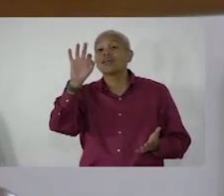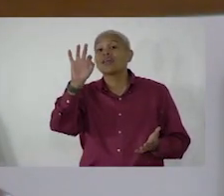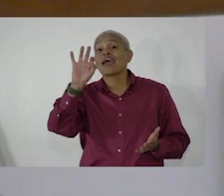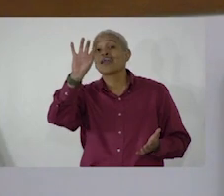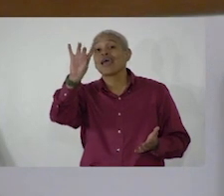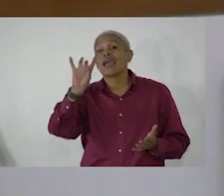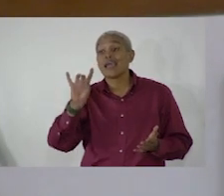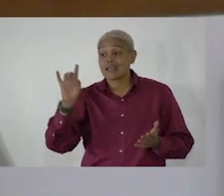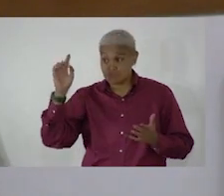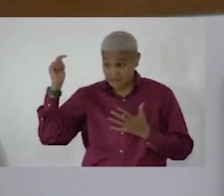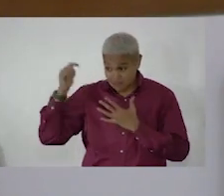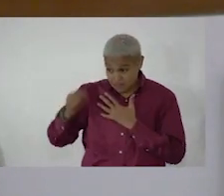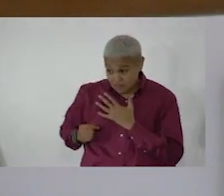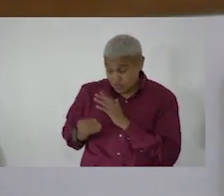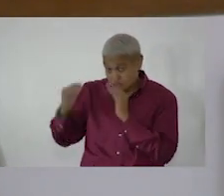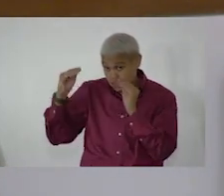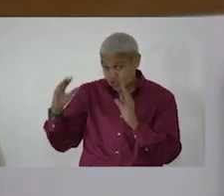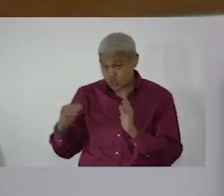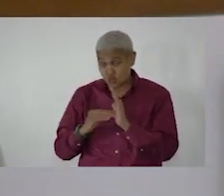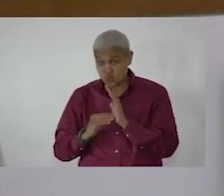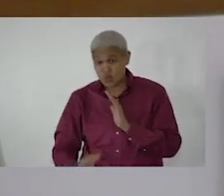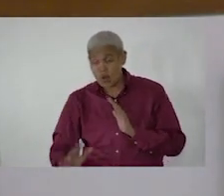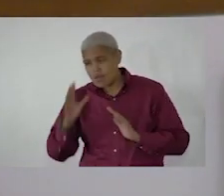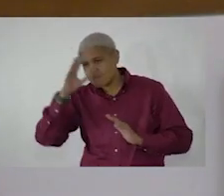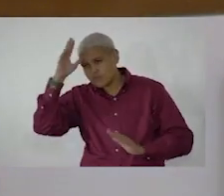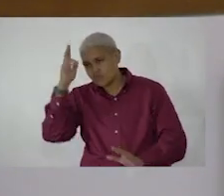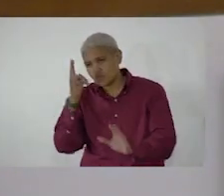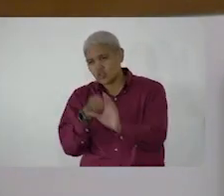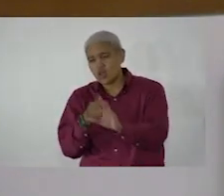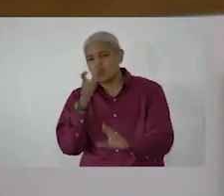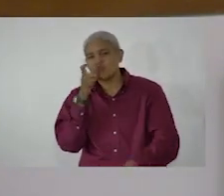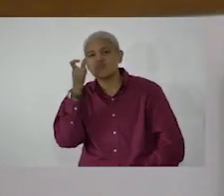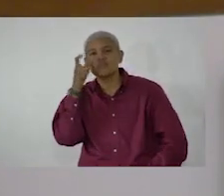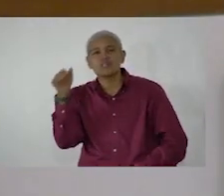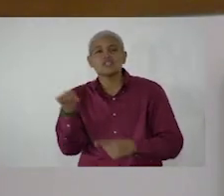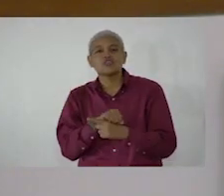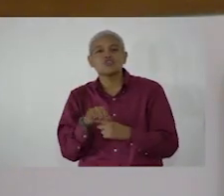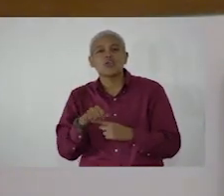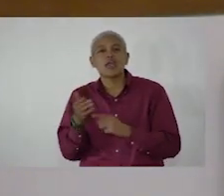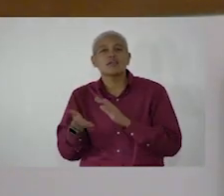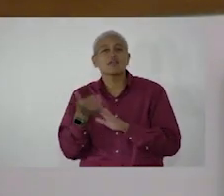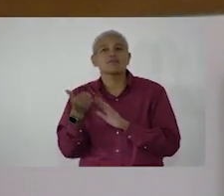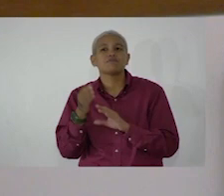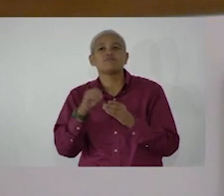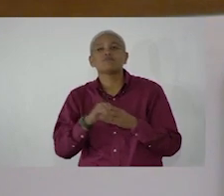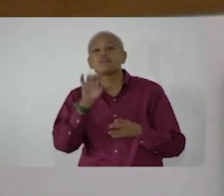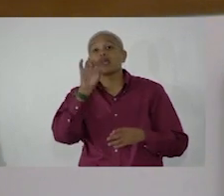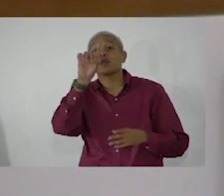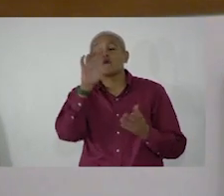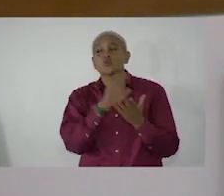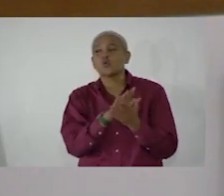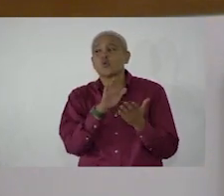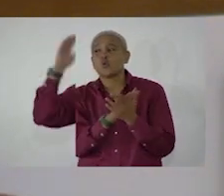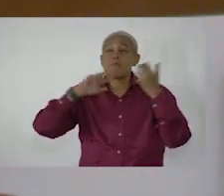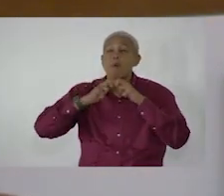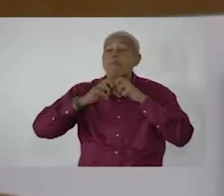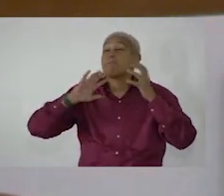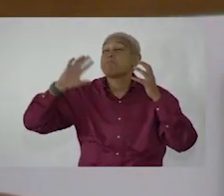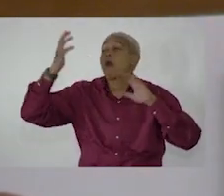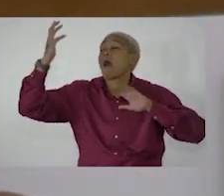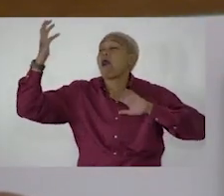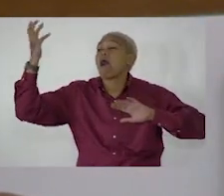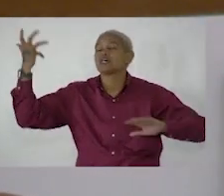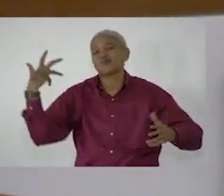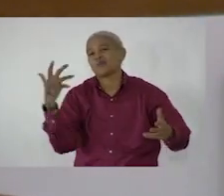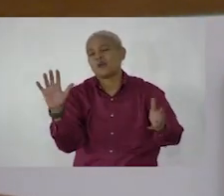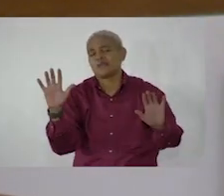2,398 teachers, students, and parents who have been recently trained in 81 schools across the island. The